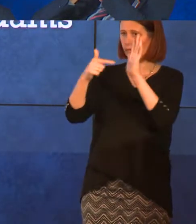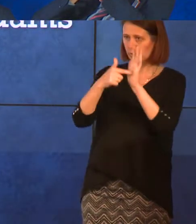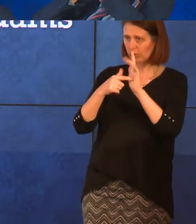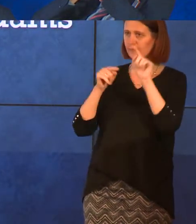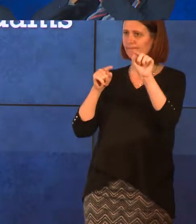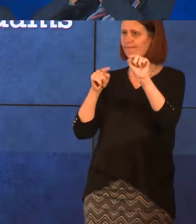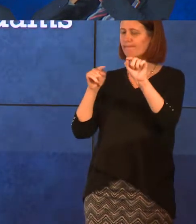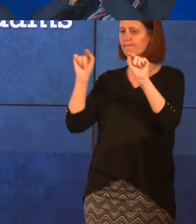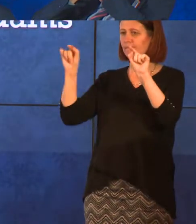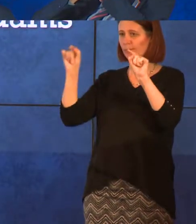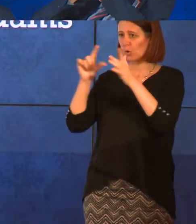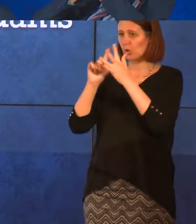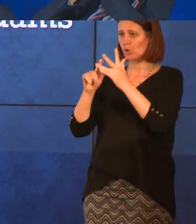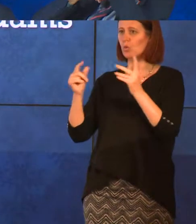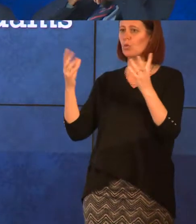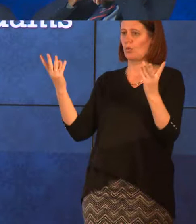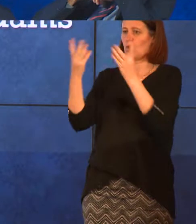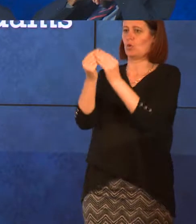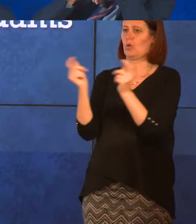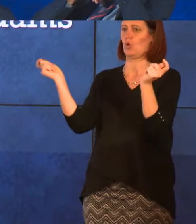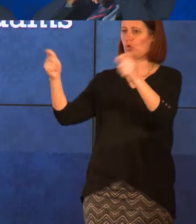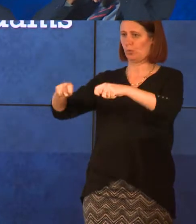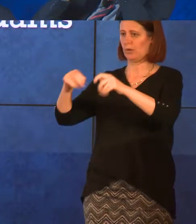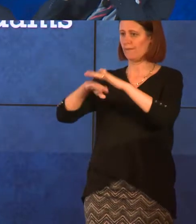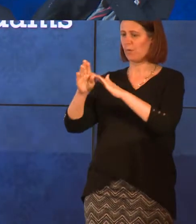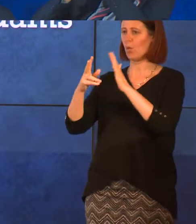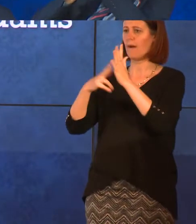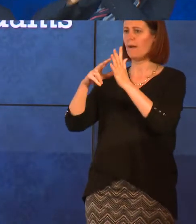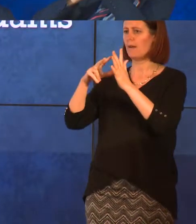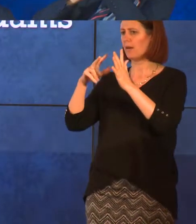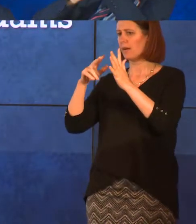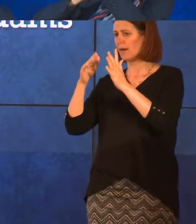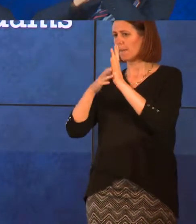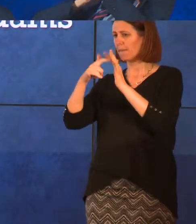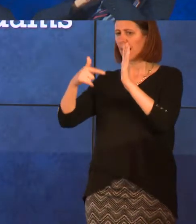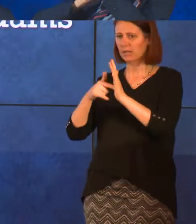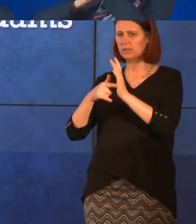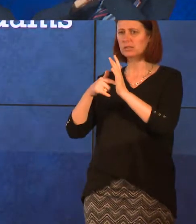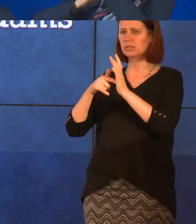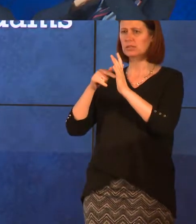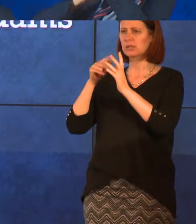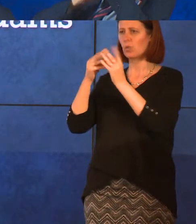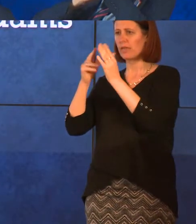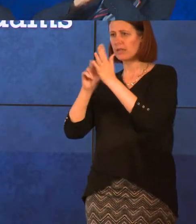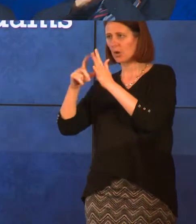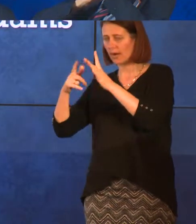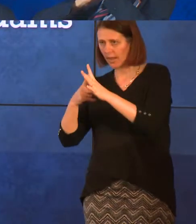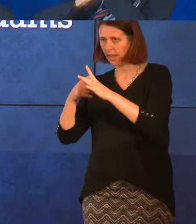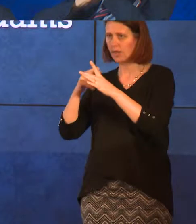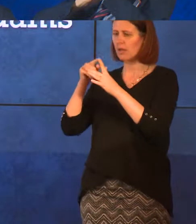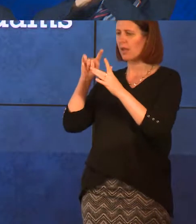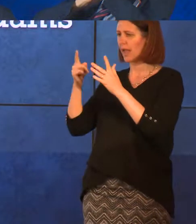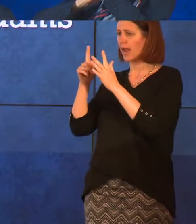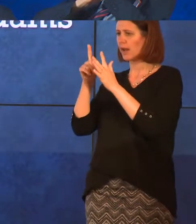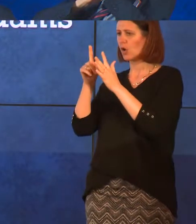Commission to do a joint contribution to the Thin Markets project that DSS, NDIA and Ernst & Young